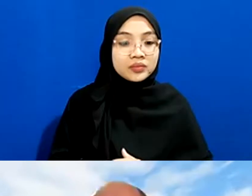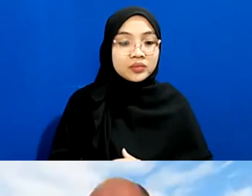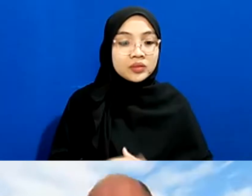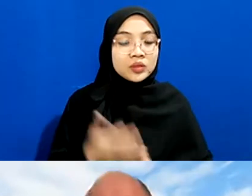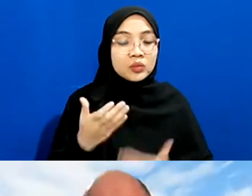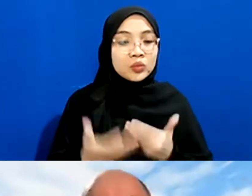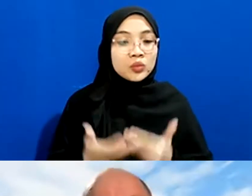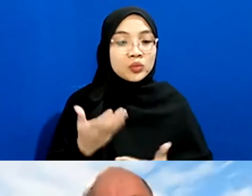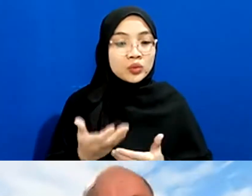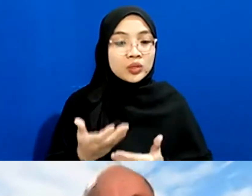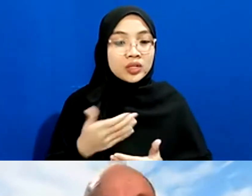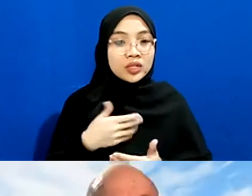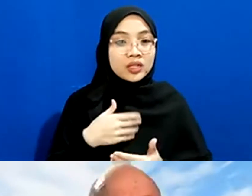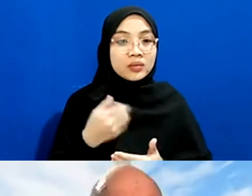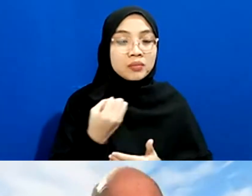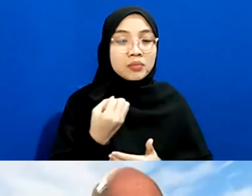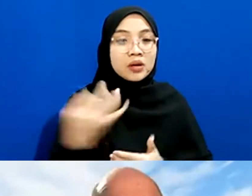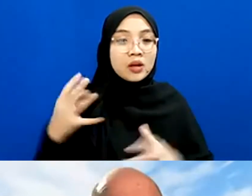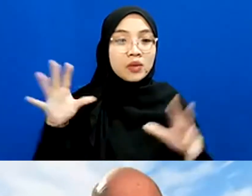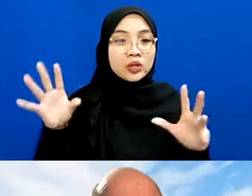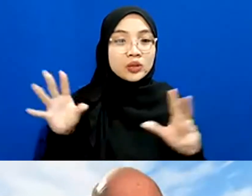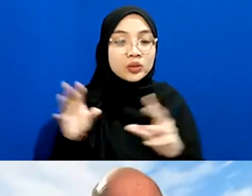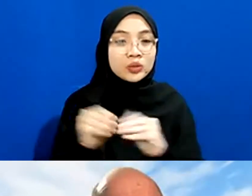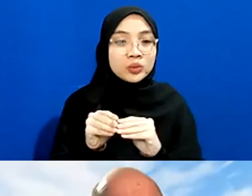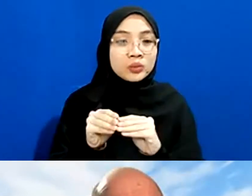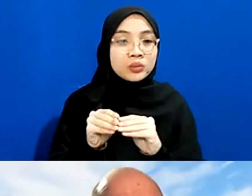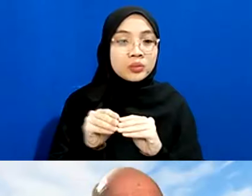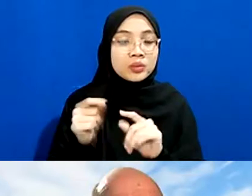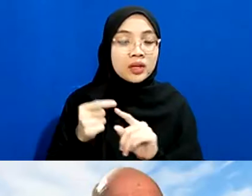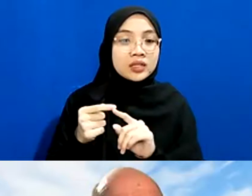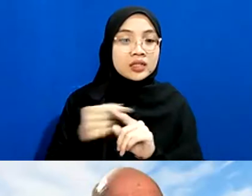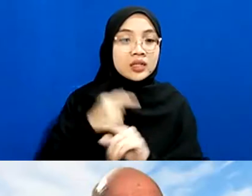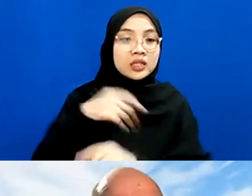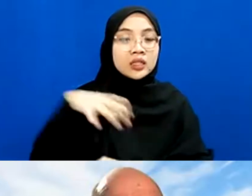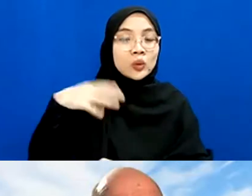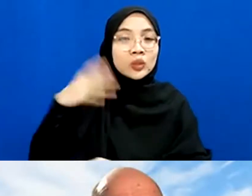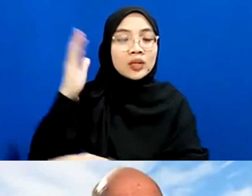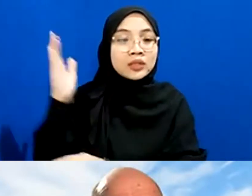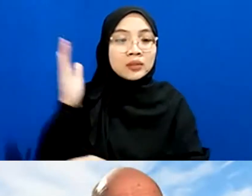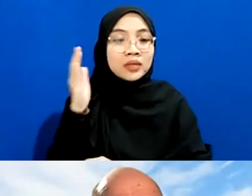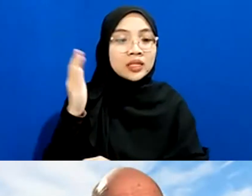you from how many countries the lectures from?